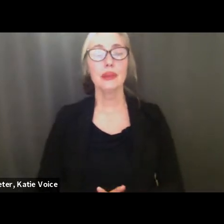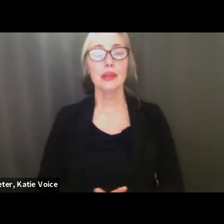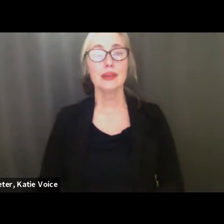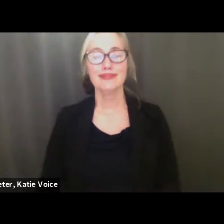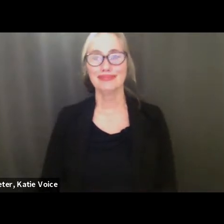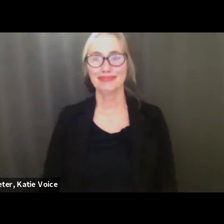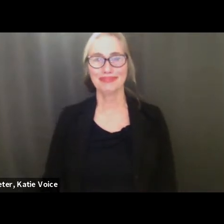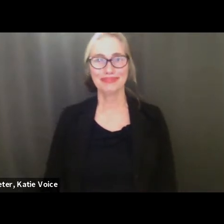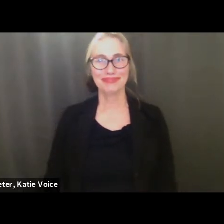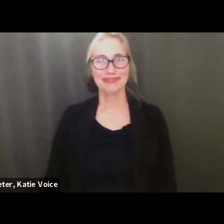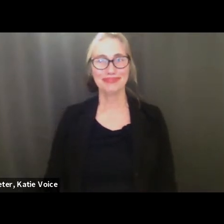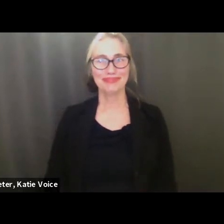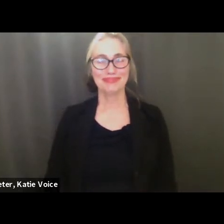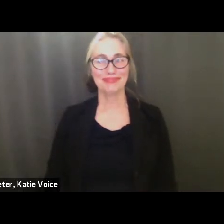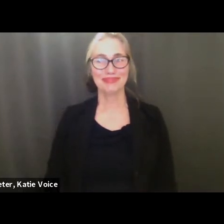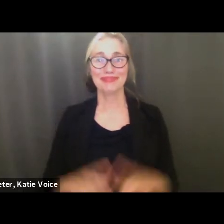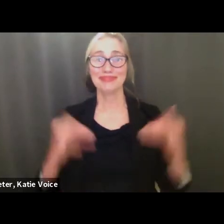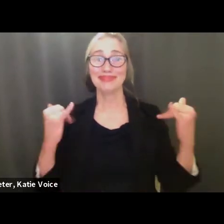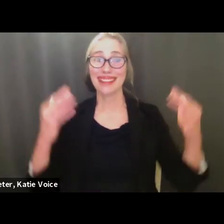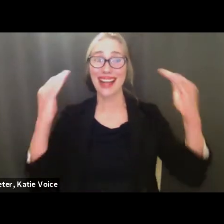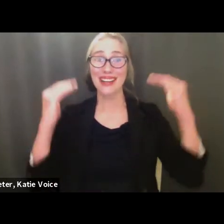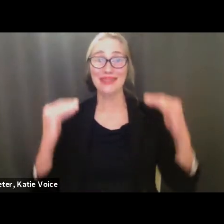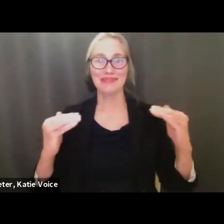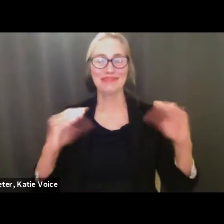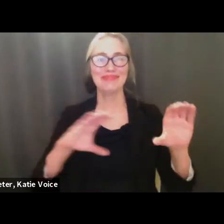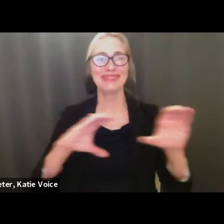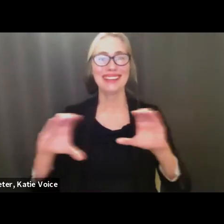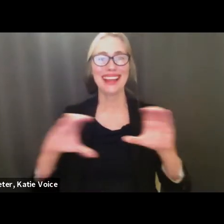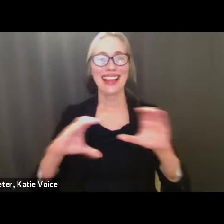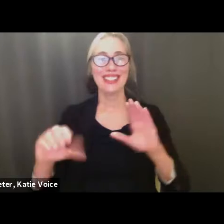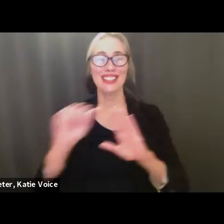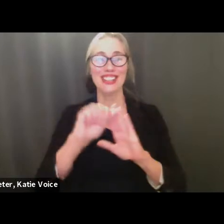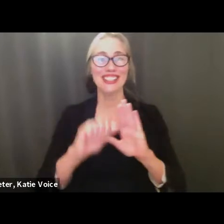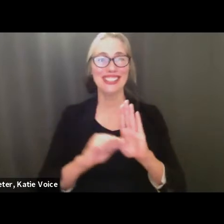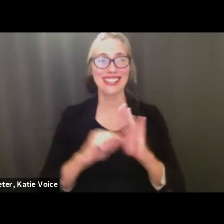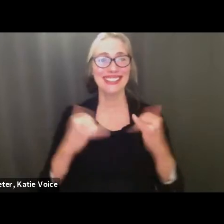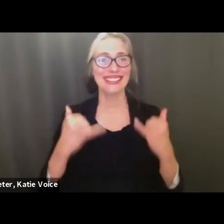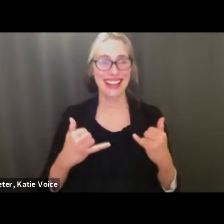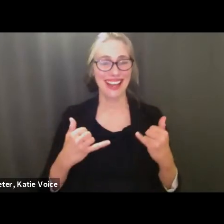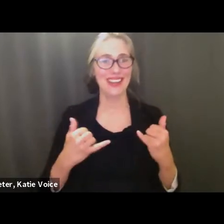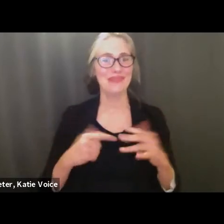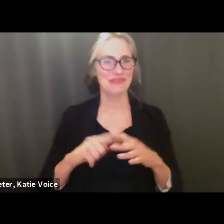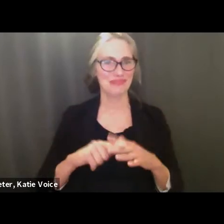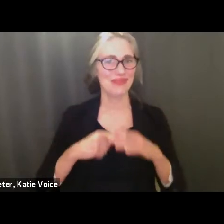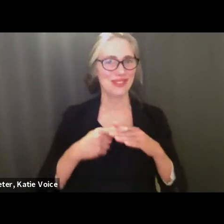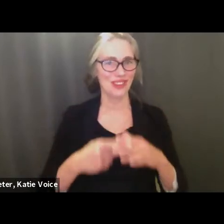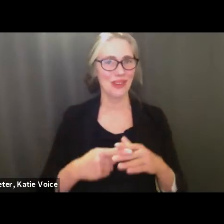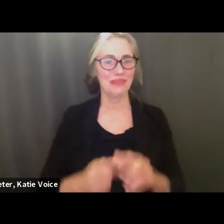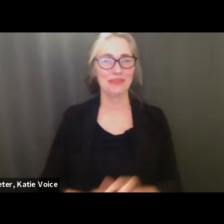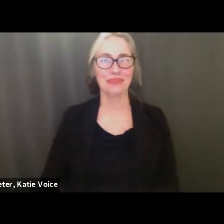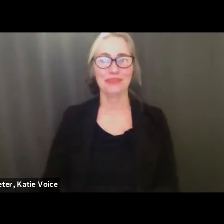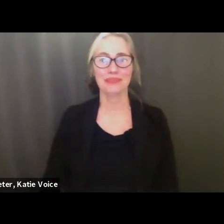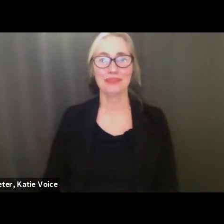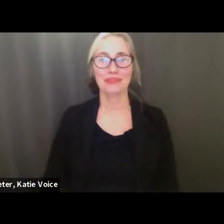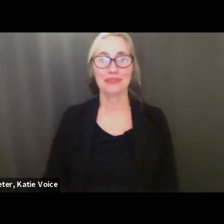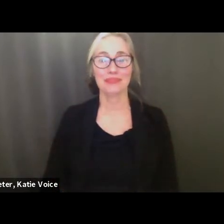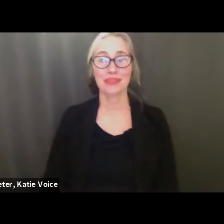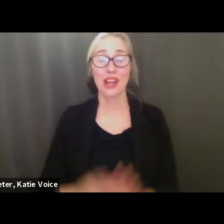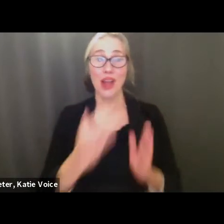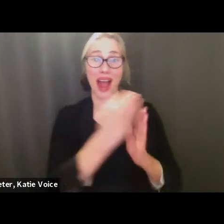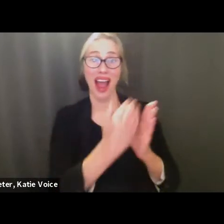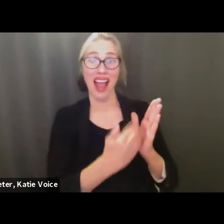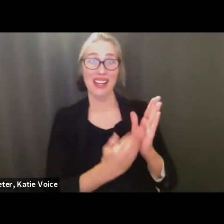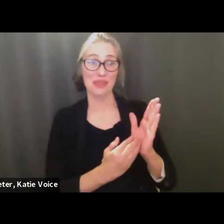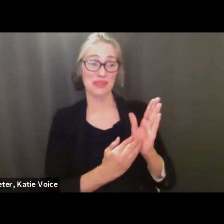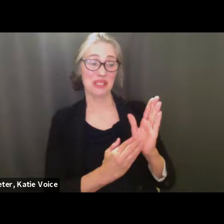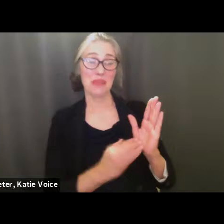I believe that takes us on to the action agenda for tonight. I think we have 8 or 9 items for our consideration.